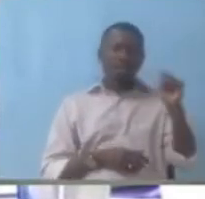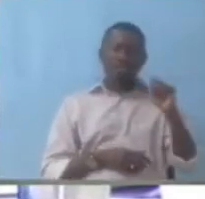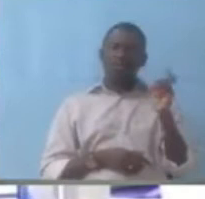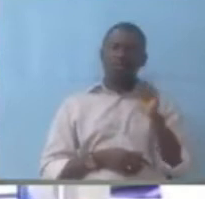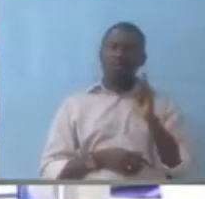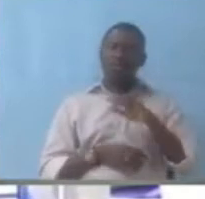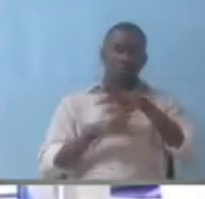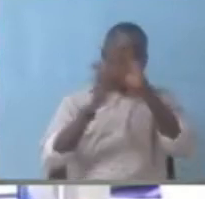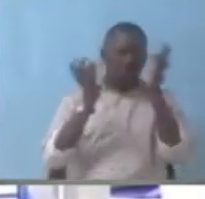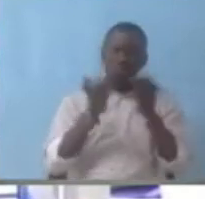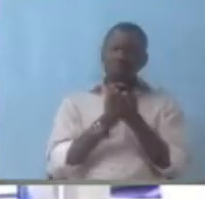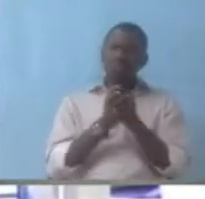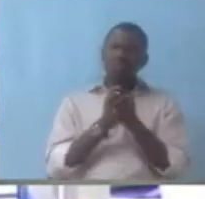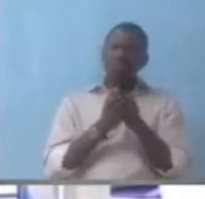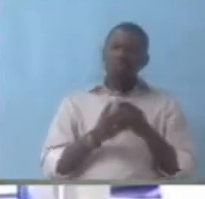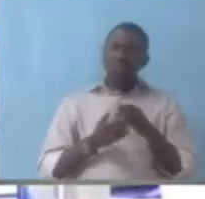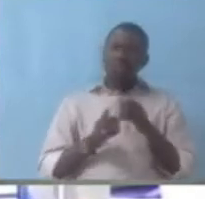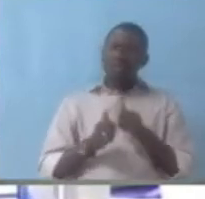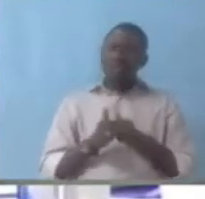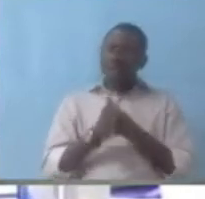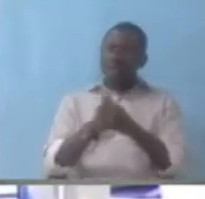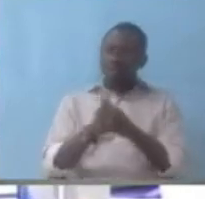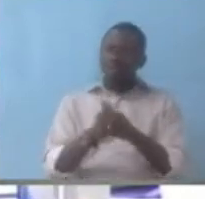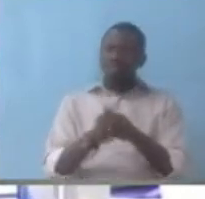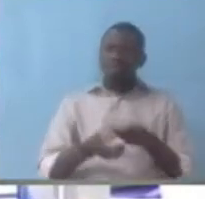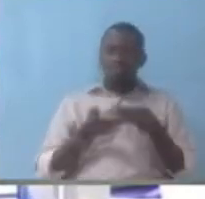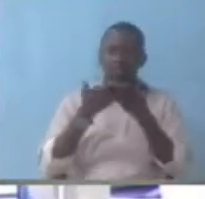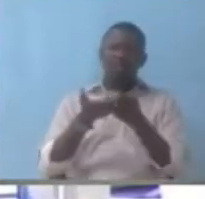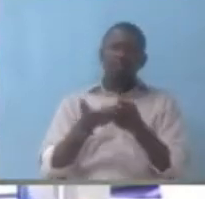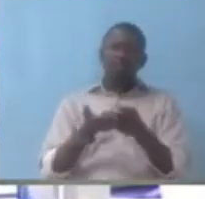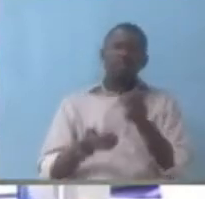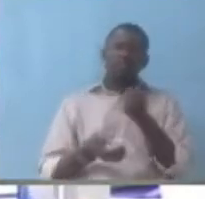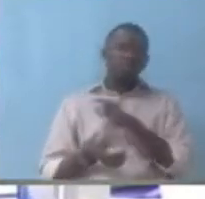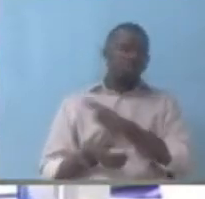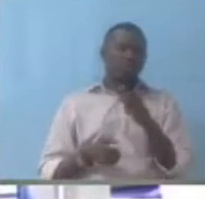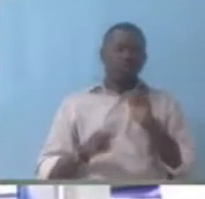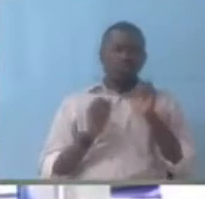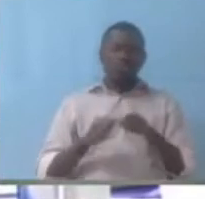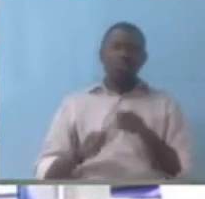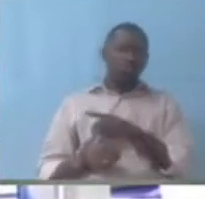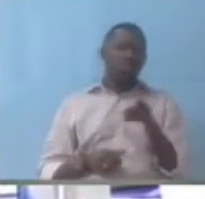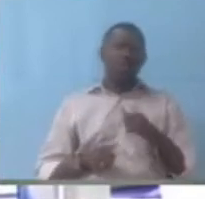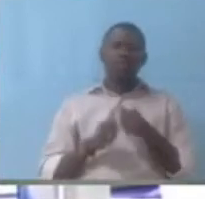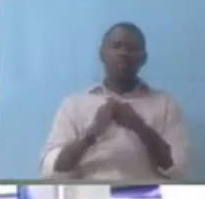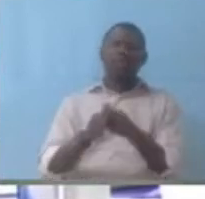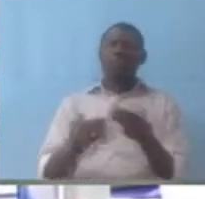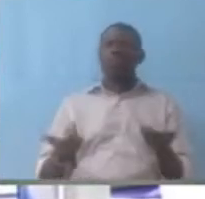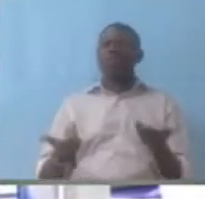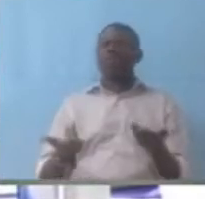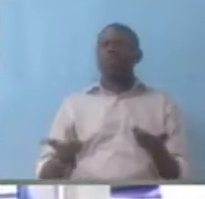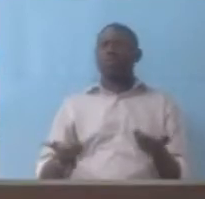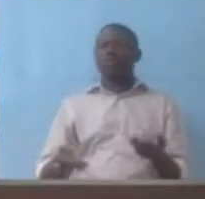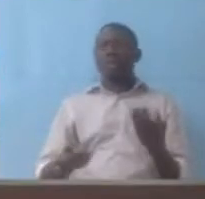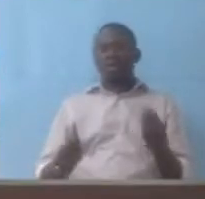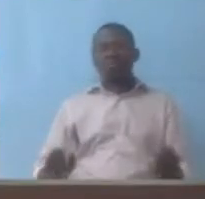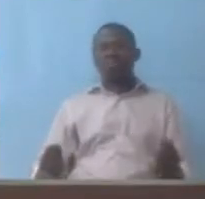and guidelines that you presented in the decree in that case? Because they were not bound to follow it anyway. What is saying, Ms. Bensuda? Most of you